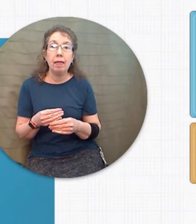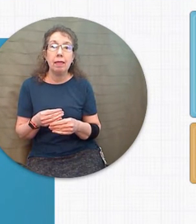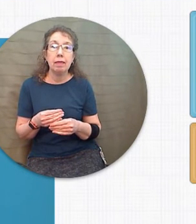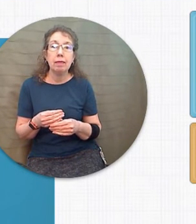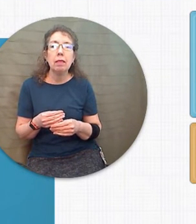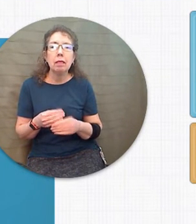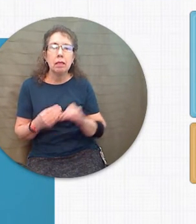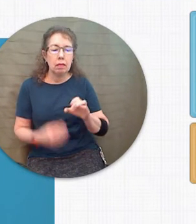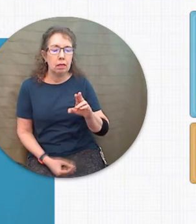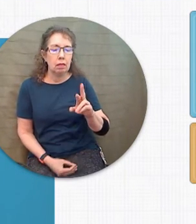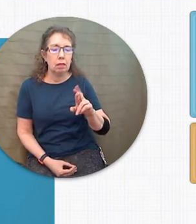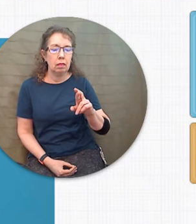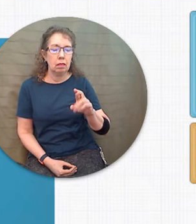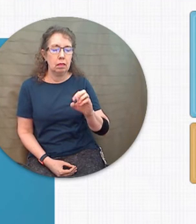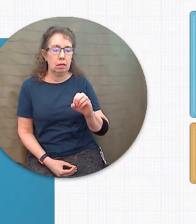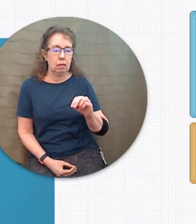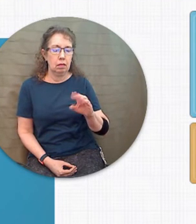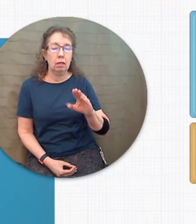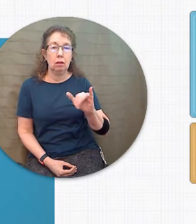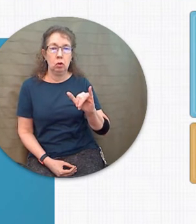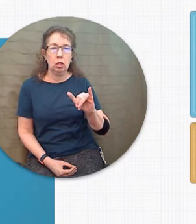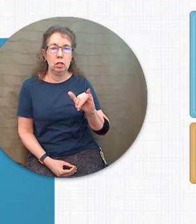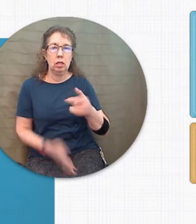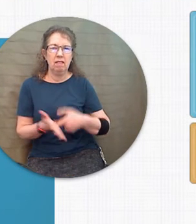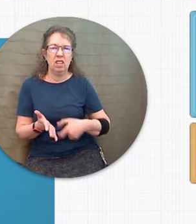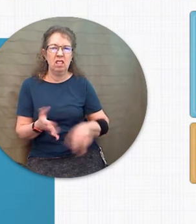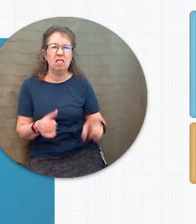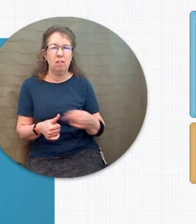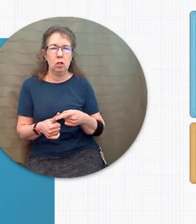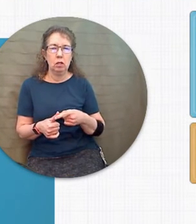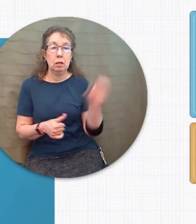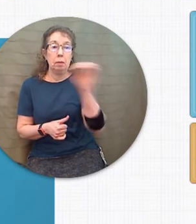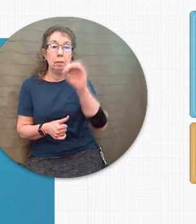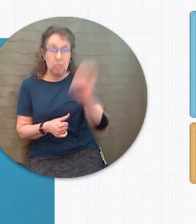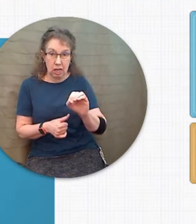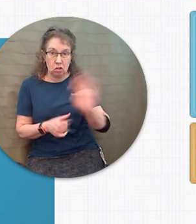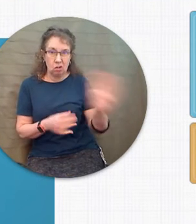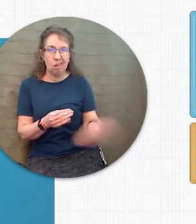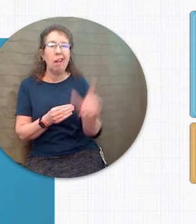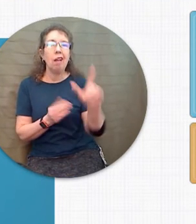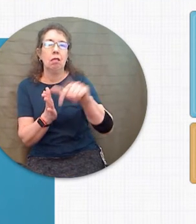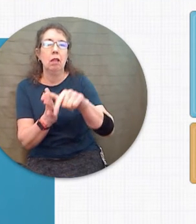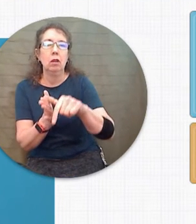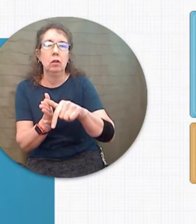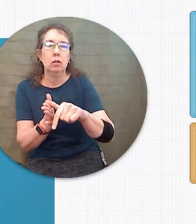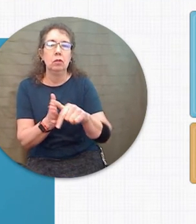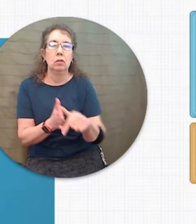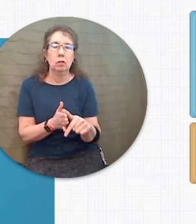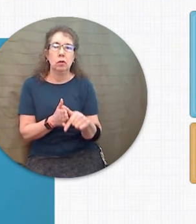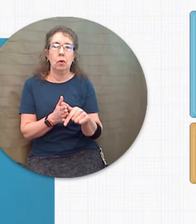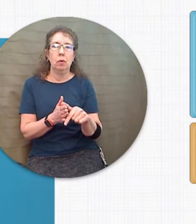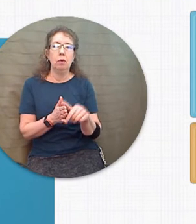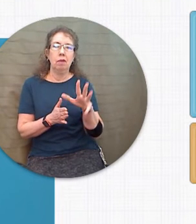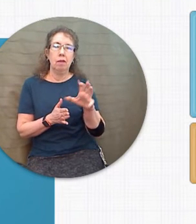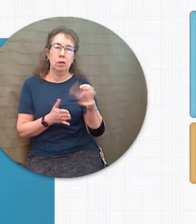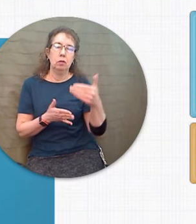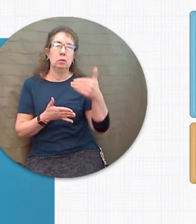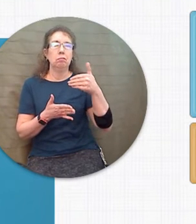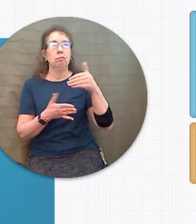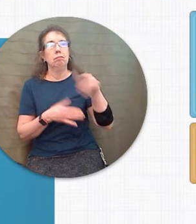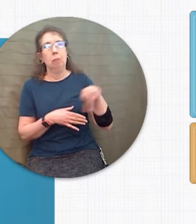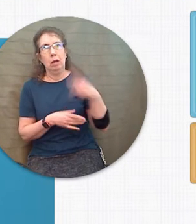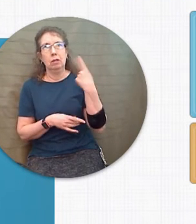first. All right, the percentage ones I'll do later. So currency fee, £500 for processing,